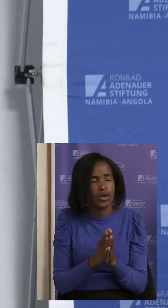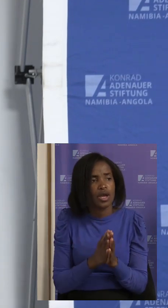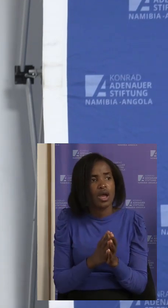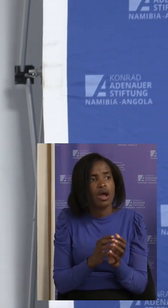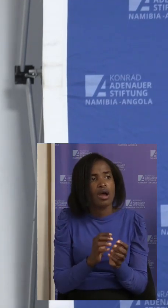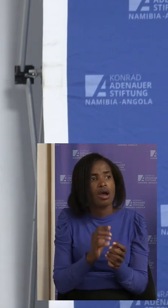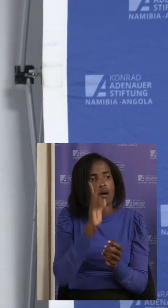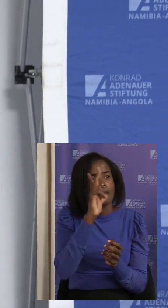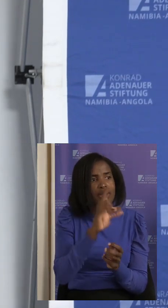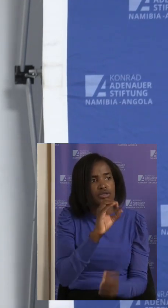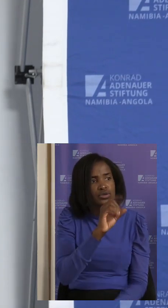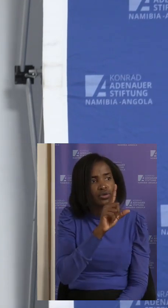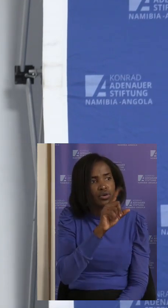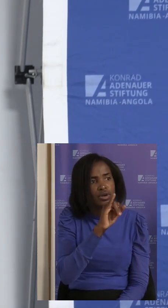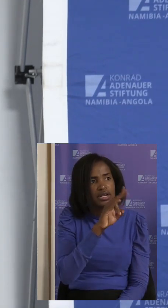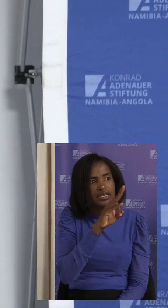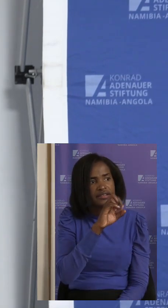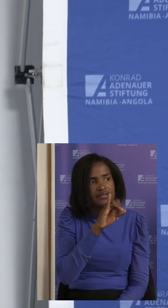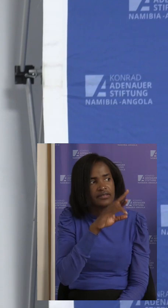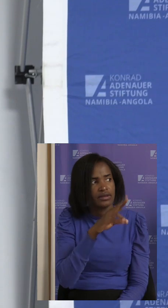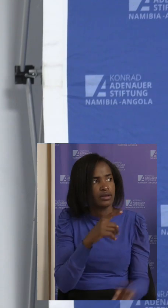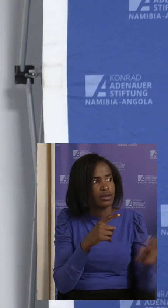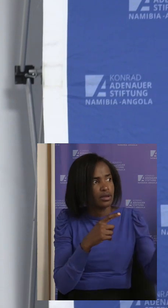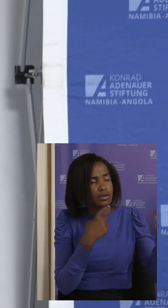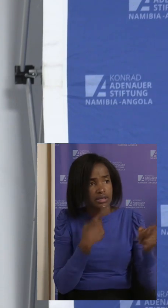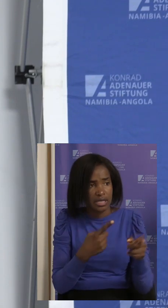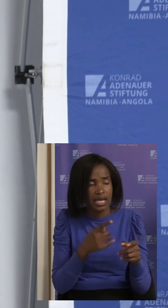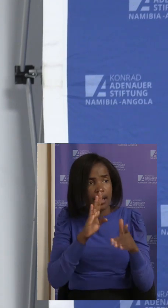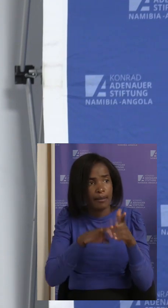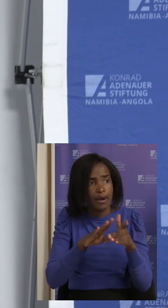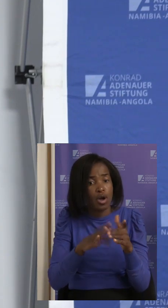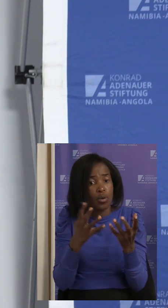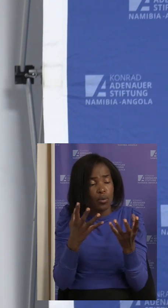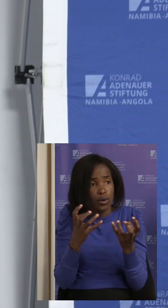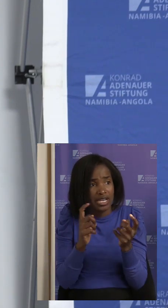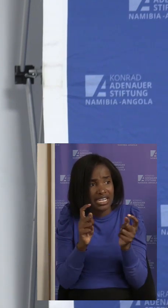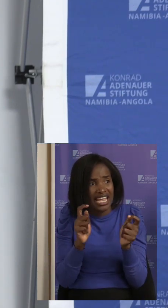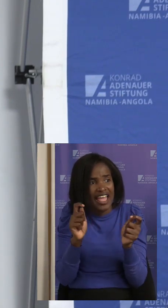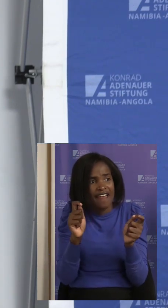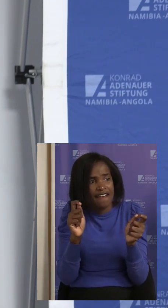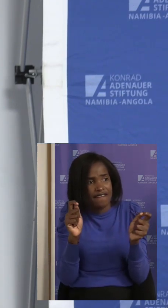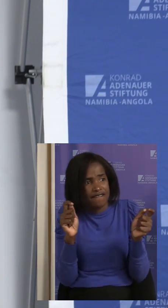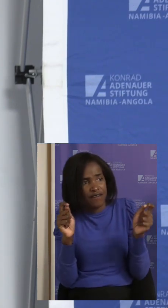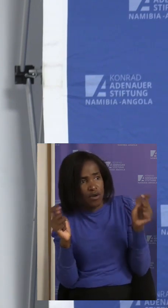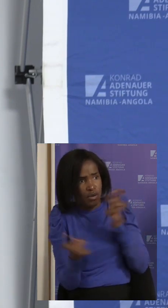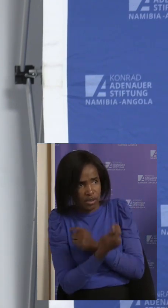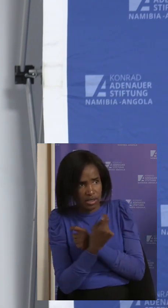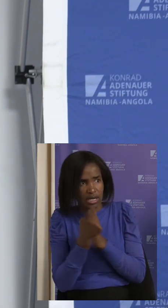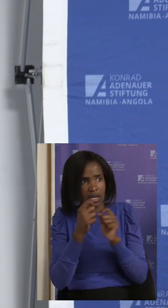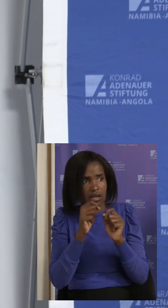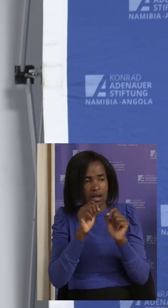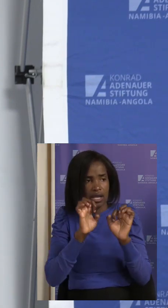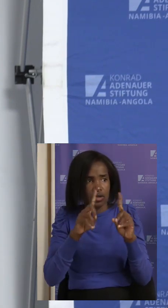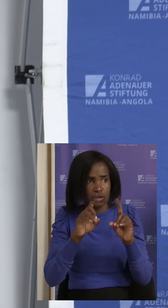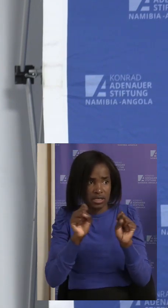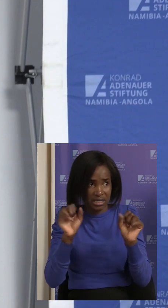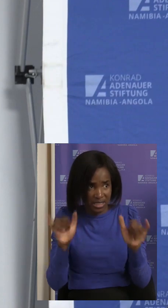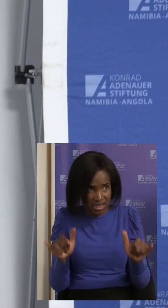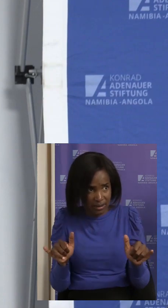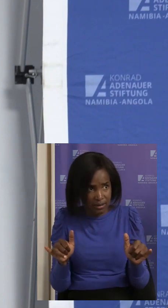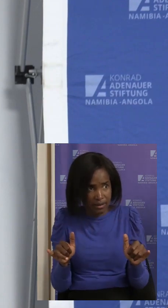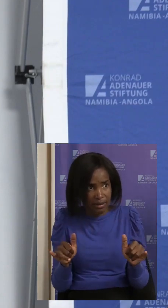Cliff Olivier, Mr. What you did say about we need to revolutionize our education while